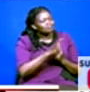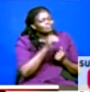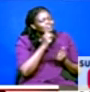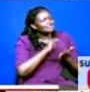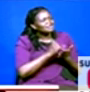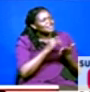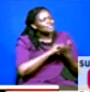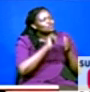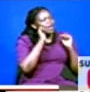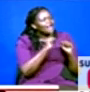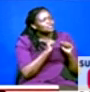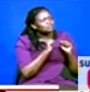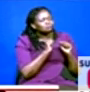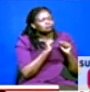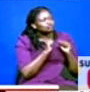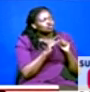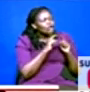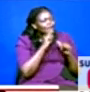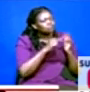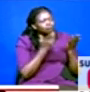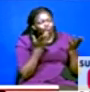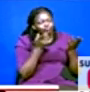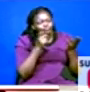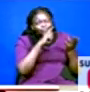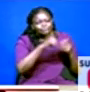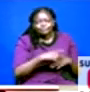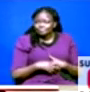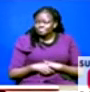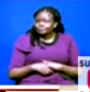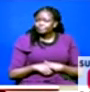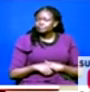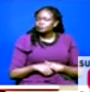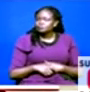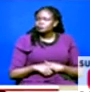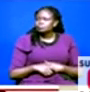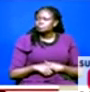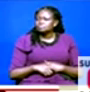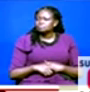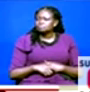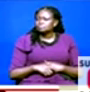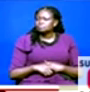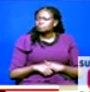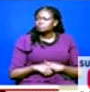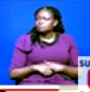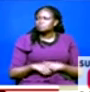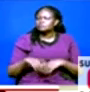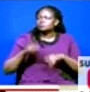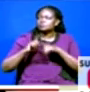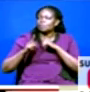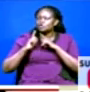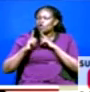you can, you know, give an opinion on, a view on? Yeah, you know, when it comes to high school